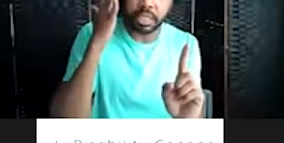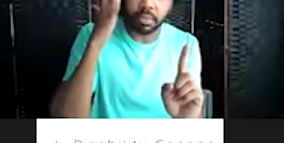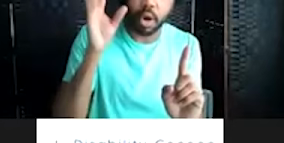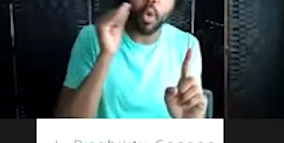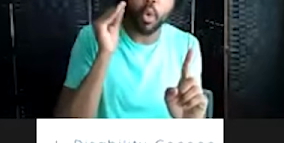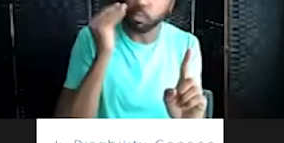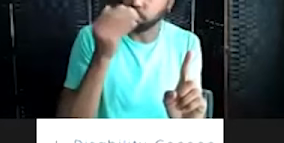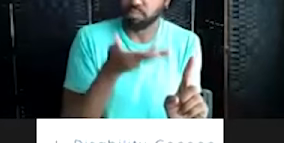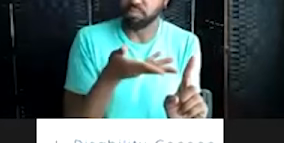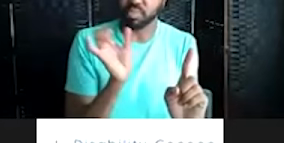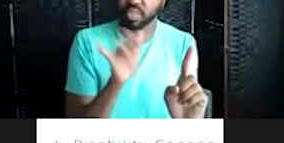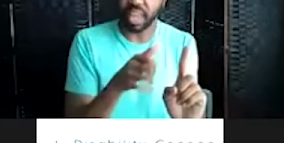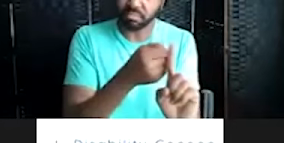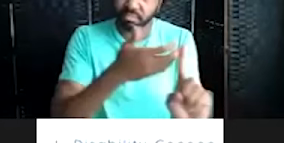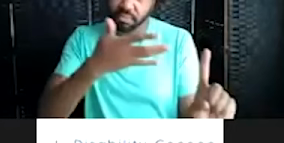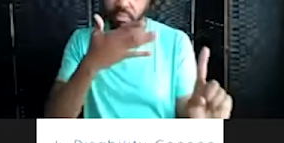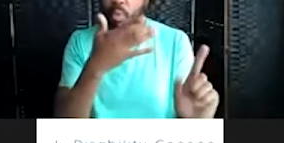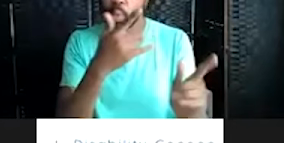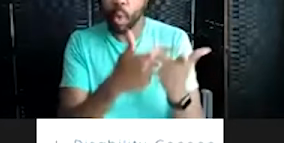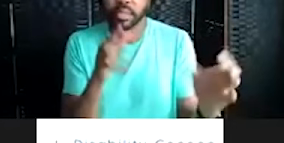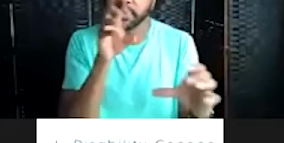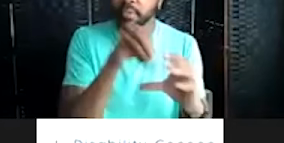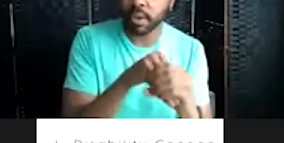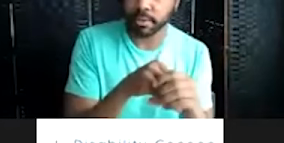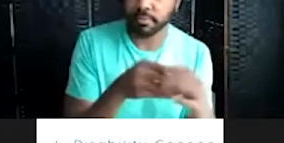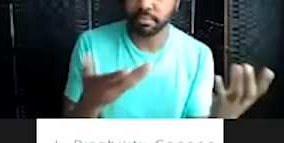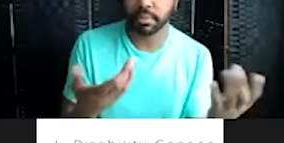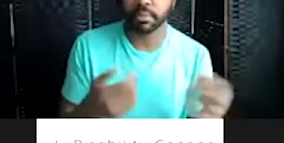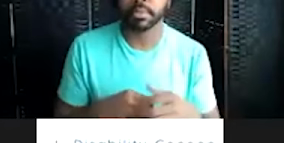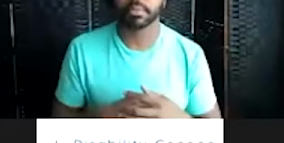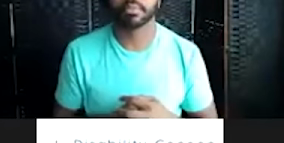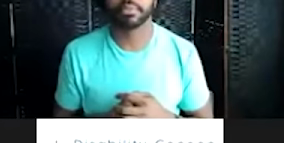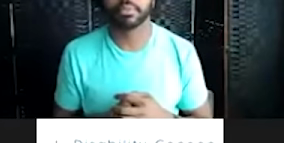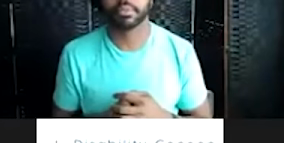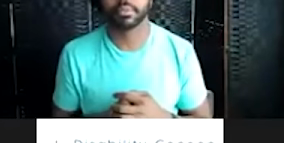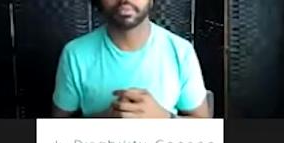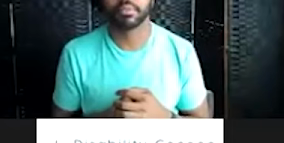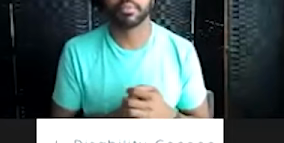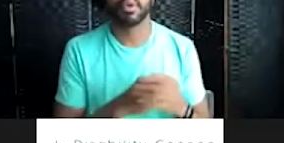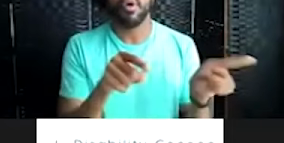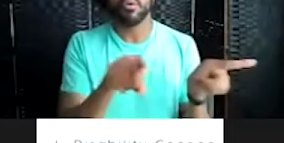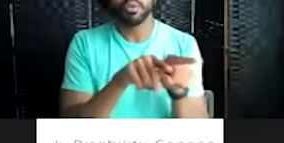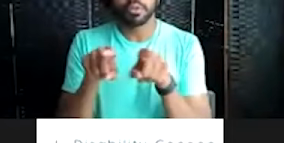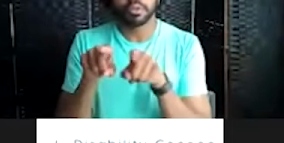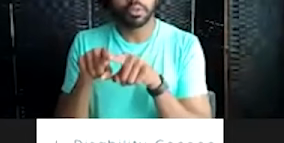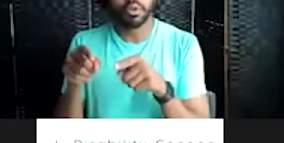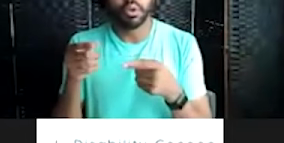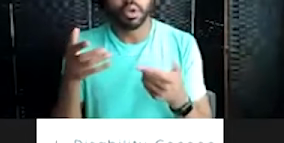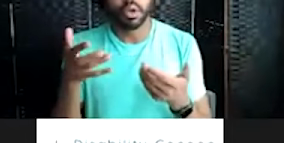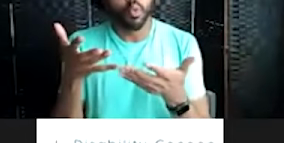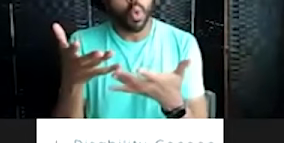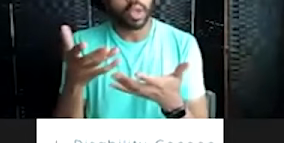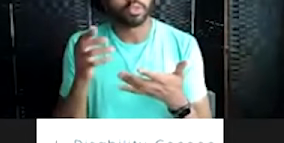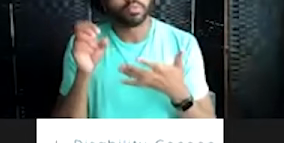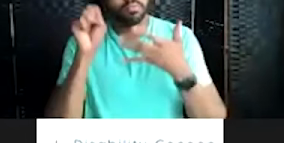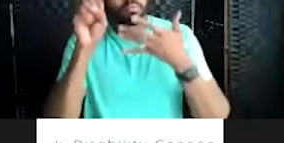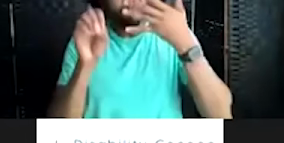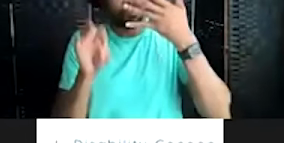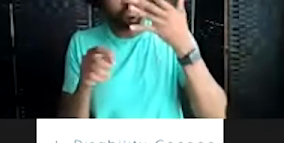of the smart home components are, as well as giving some examples of the most